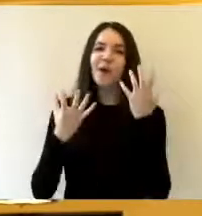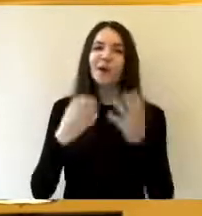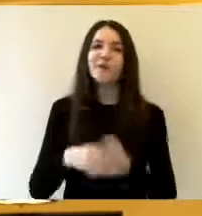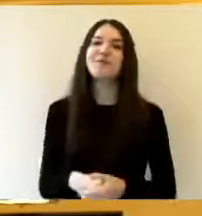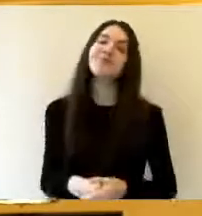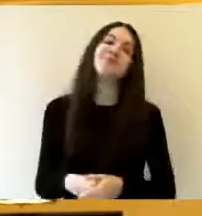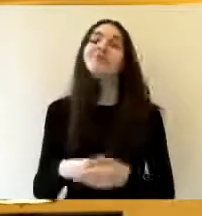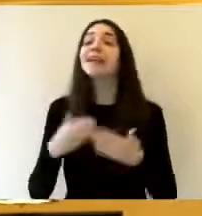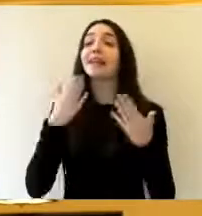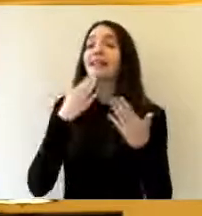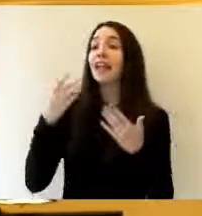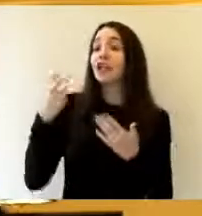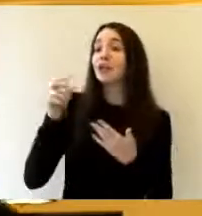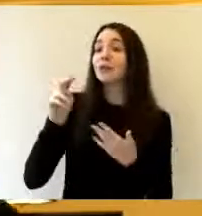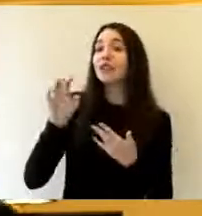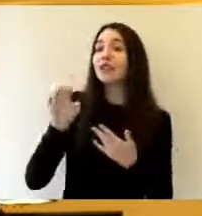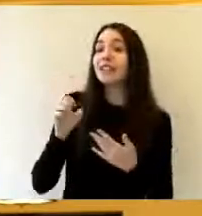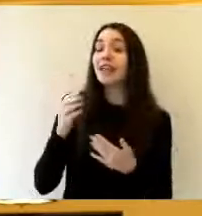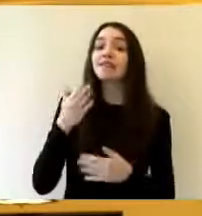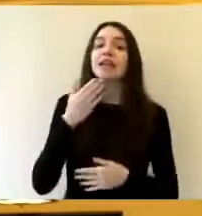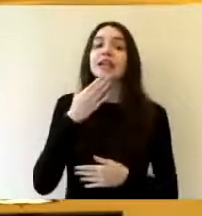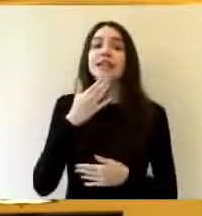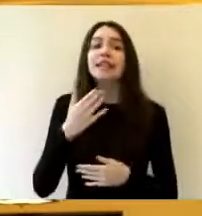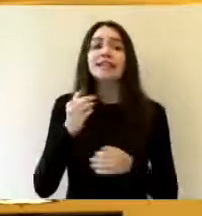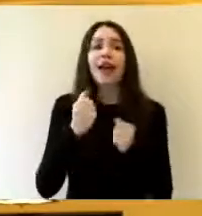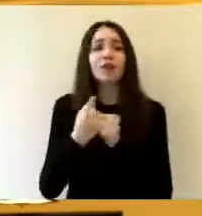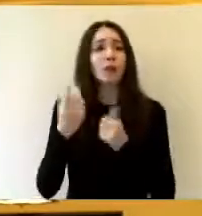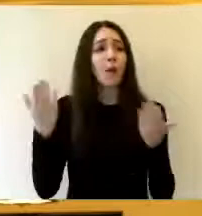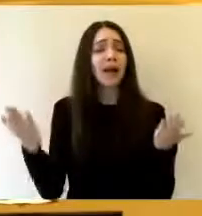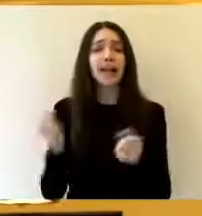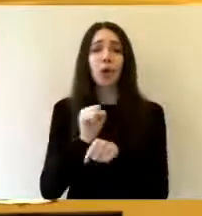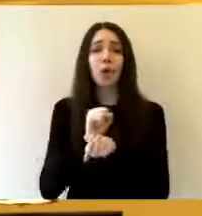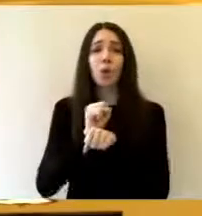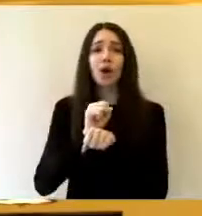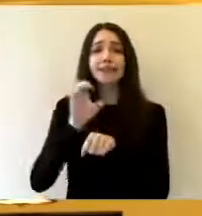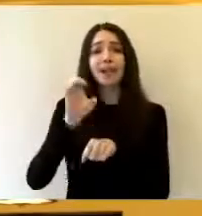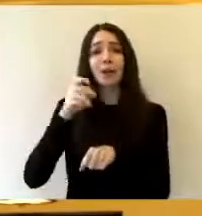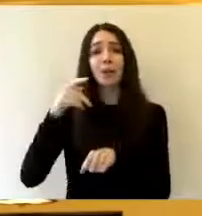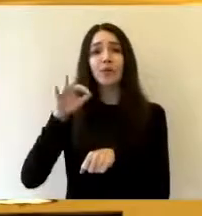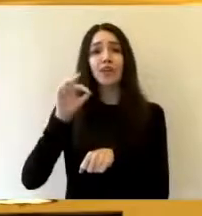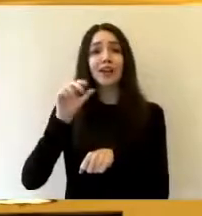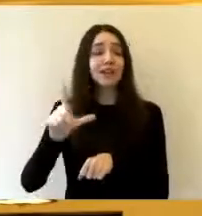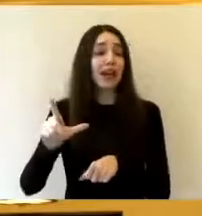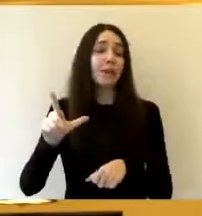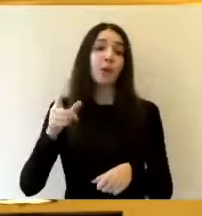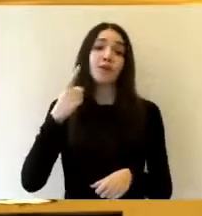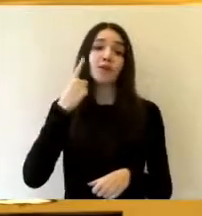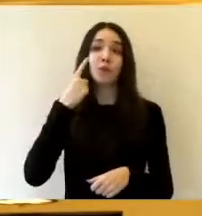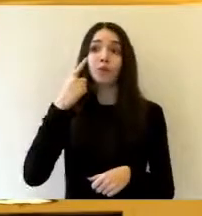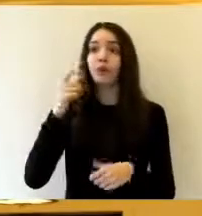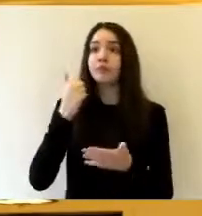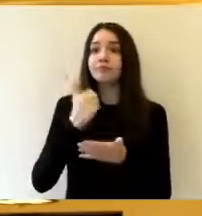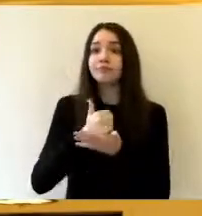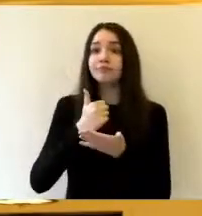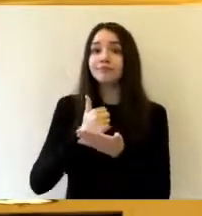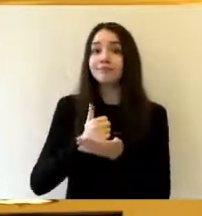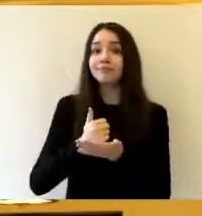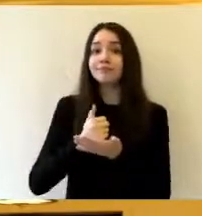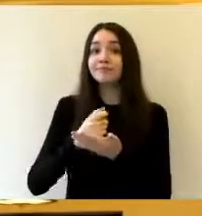you so much, Anita. Again, thank you to everyone here at the Pratt for having us. Thanks, John, and everyone here for really helping us make this